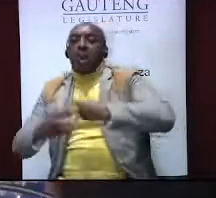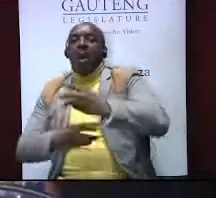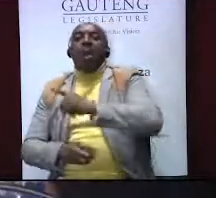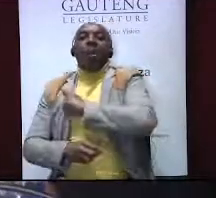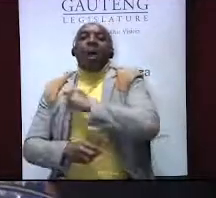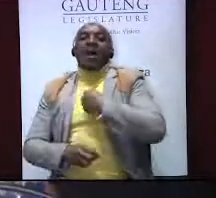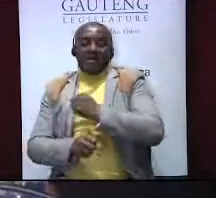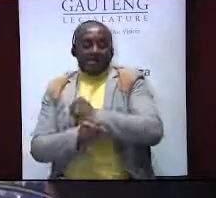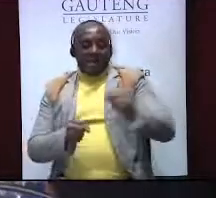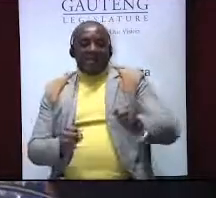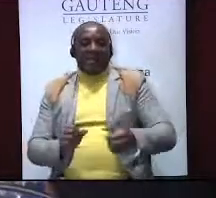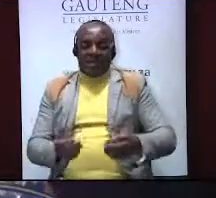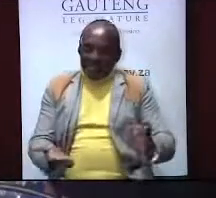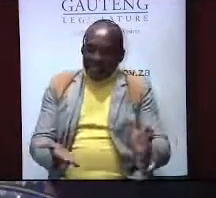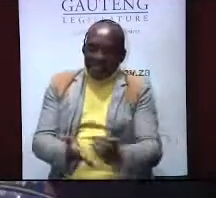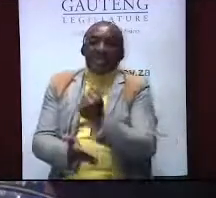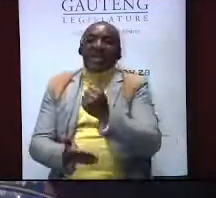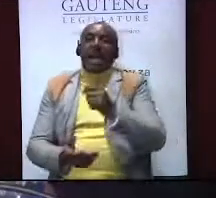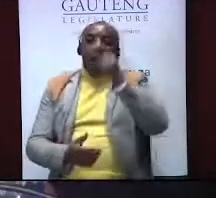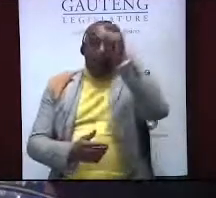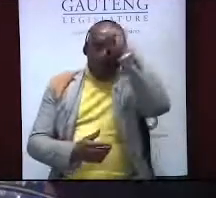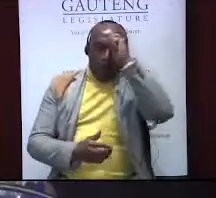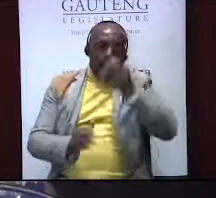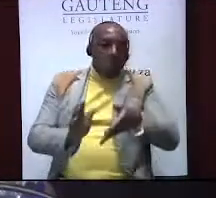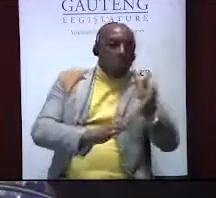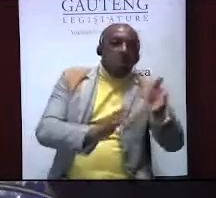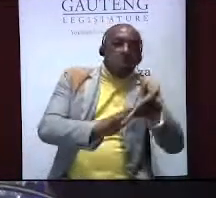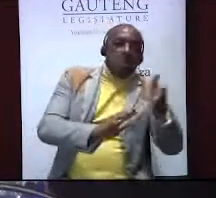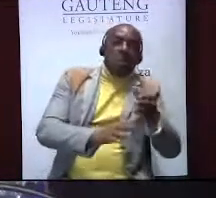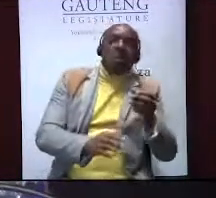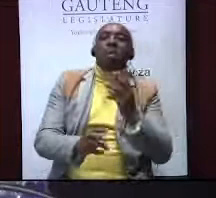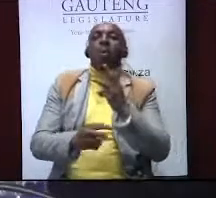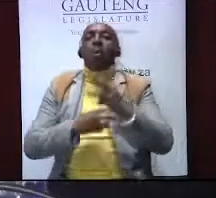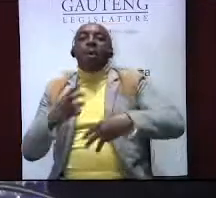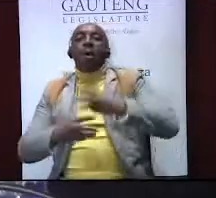to work? When are we going to do that?